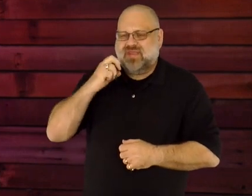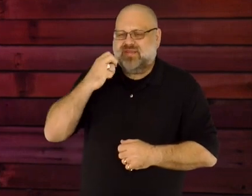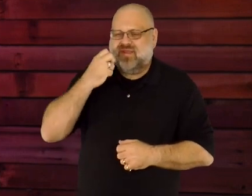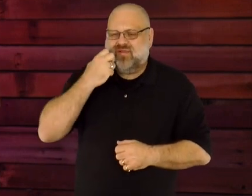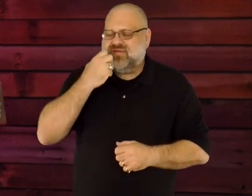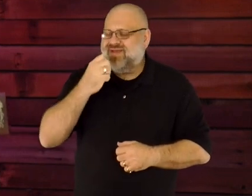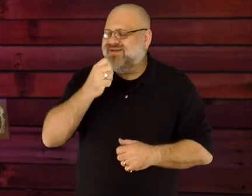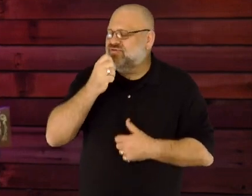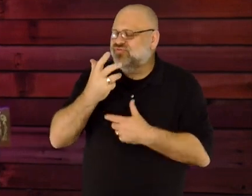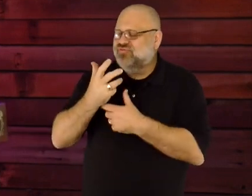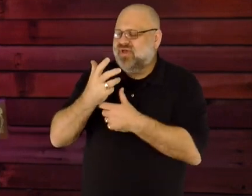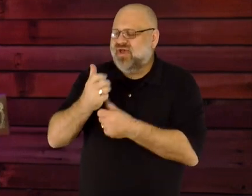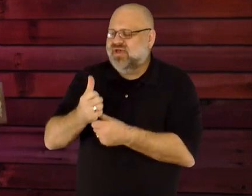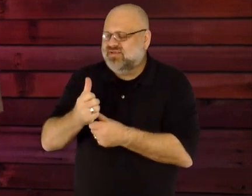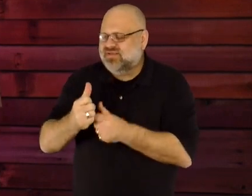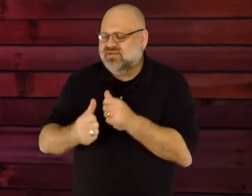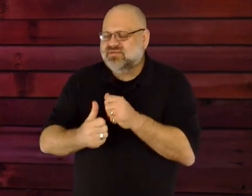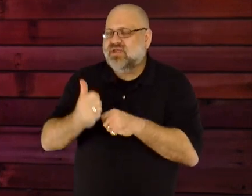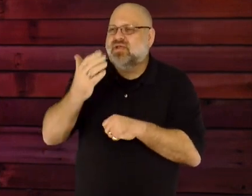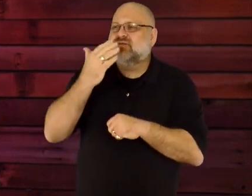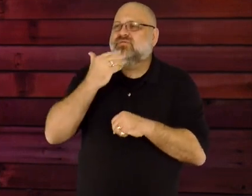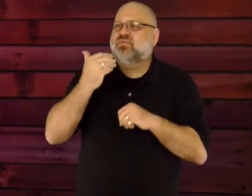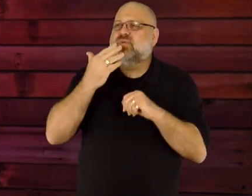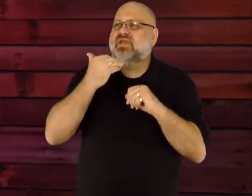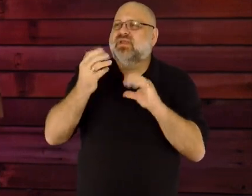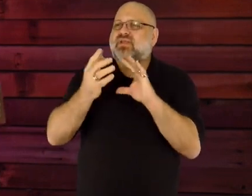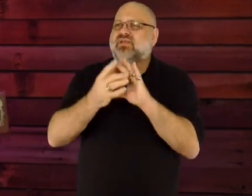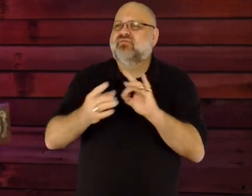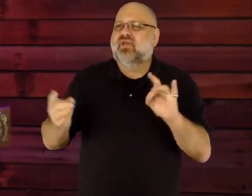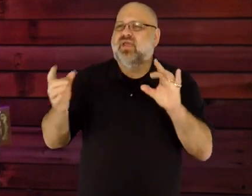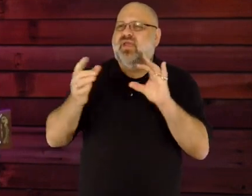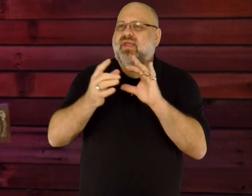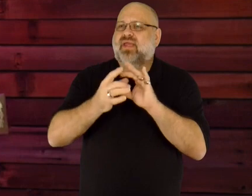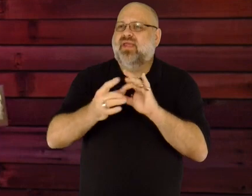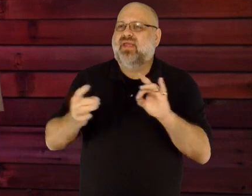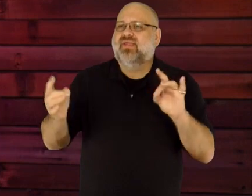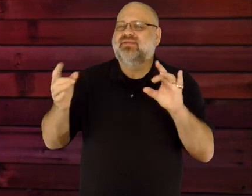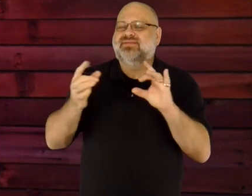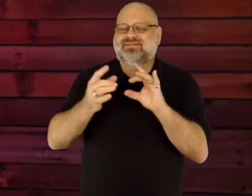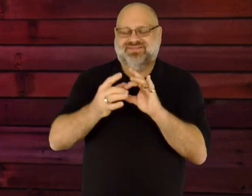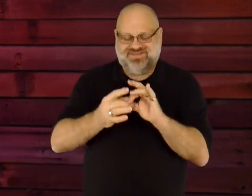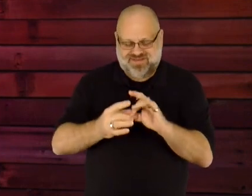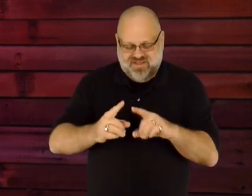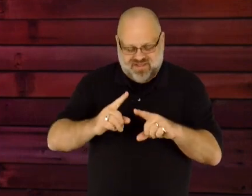I dare not trust the sweetest frame,